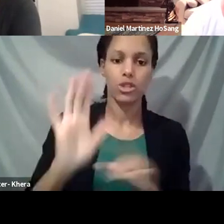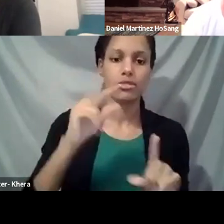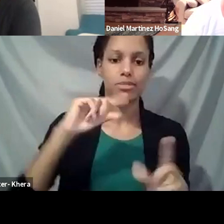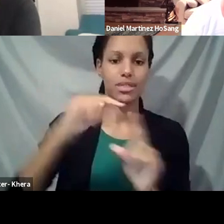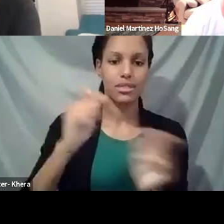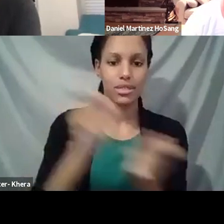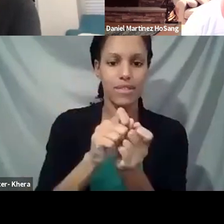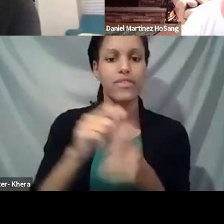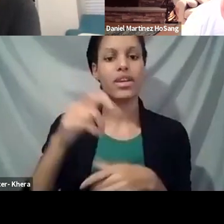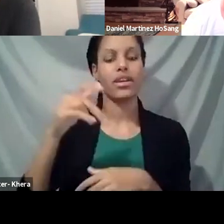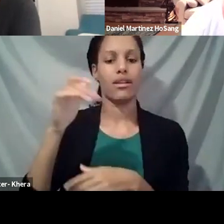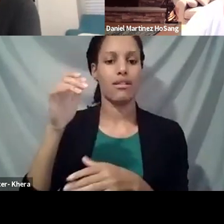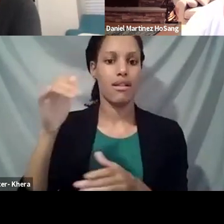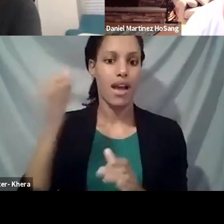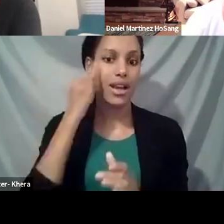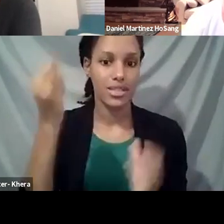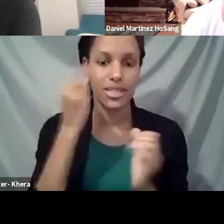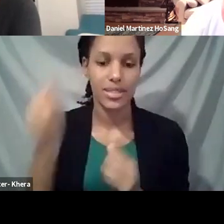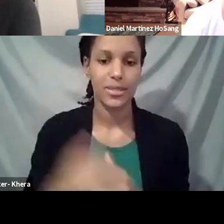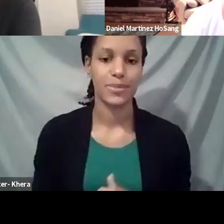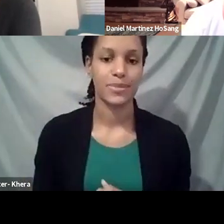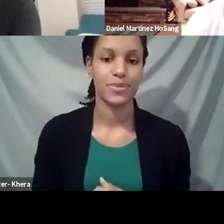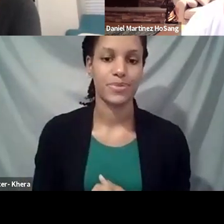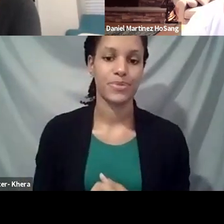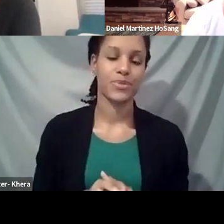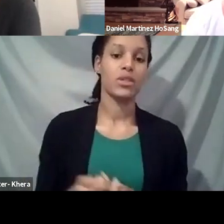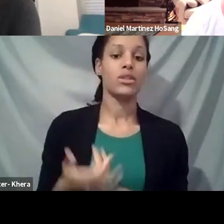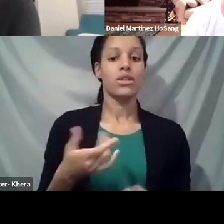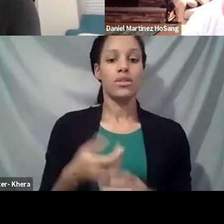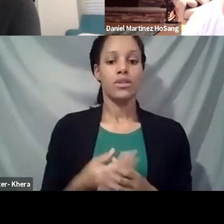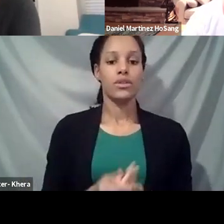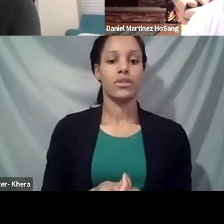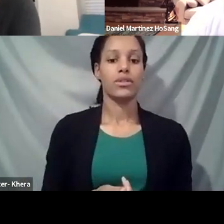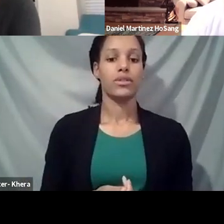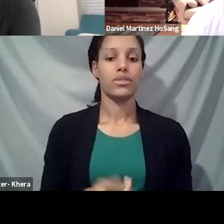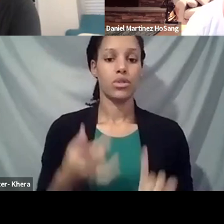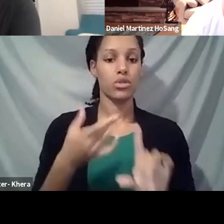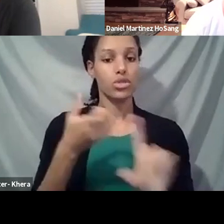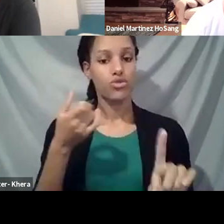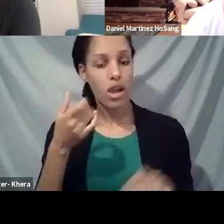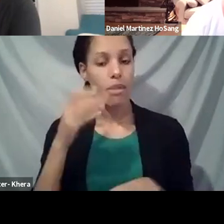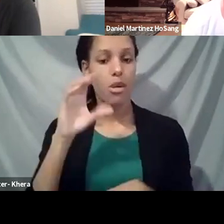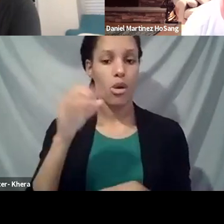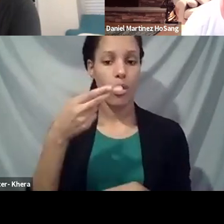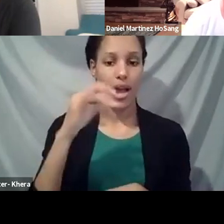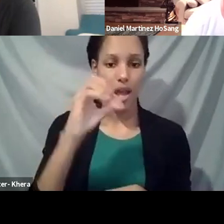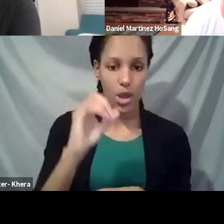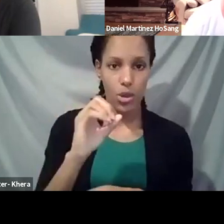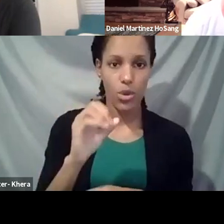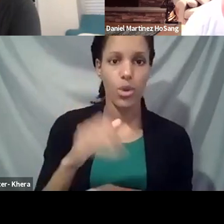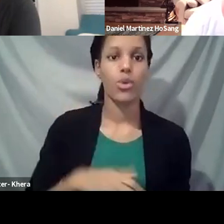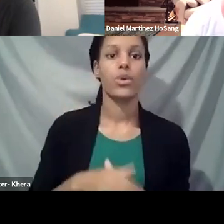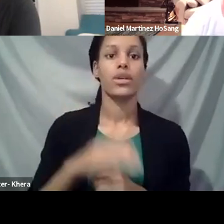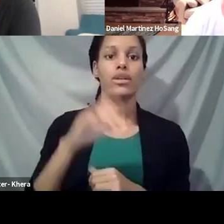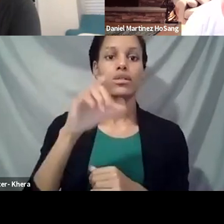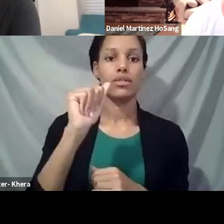ethnicity, race, and migration. She hails from Southern Ohio. She brings experience working in community-based arts groups, including Art Space in New Haven,